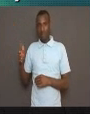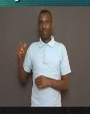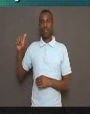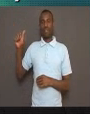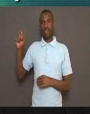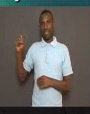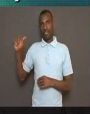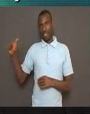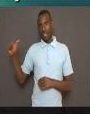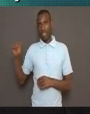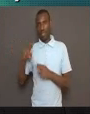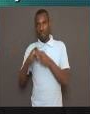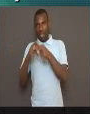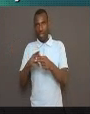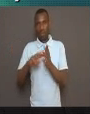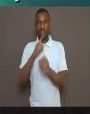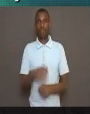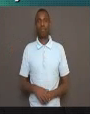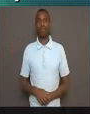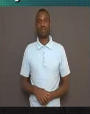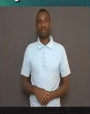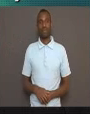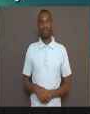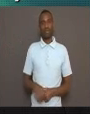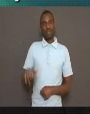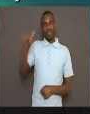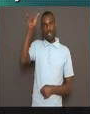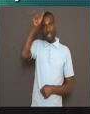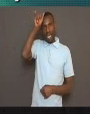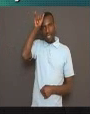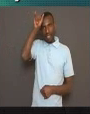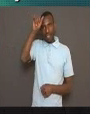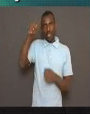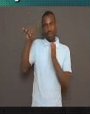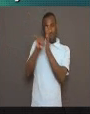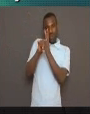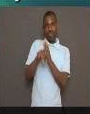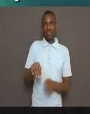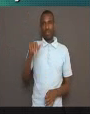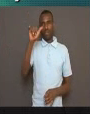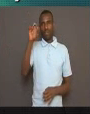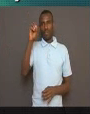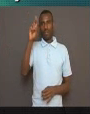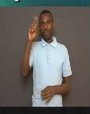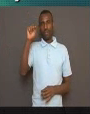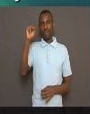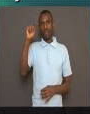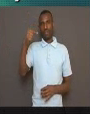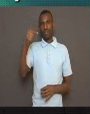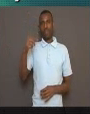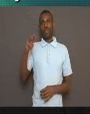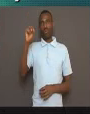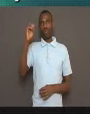Young's modulus is expressed in the units of stress